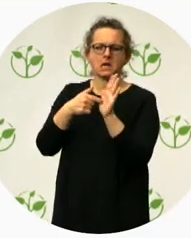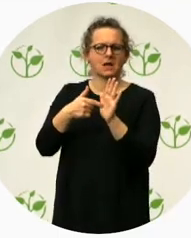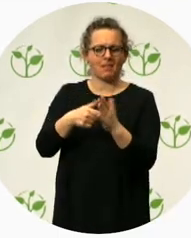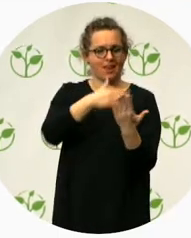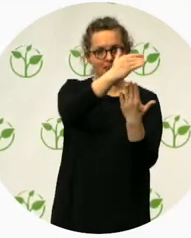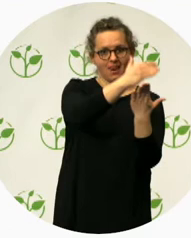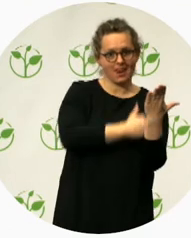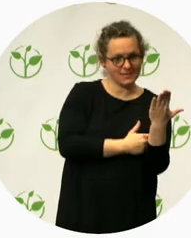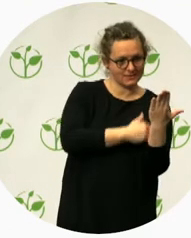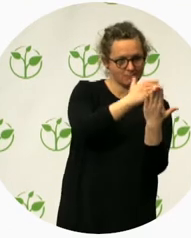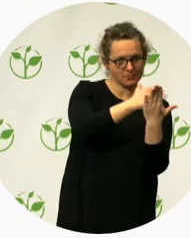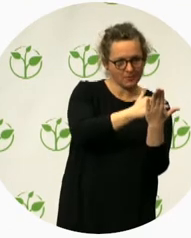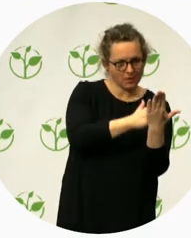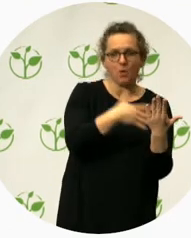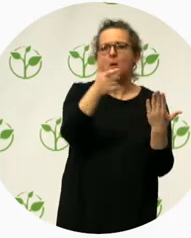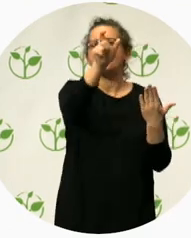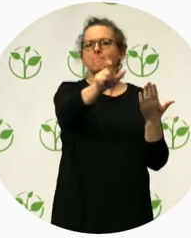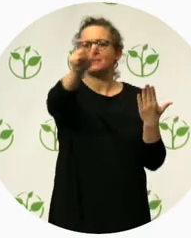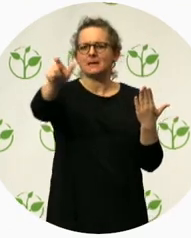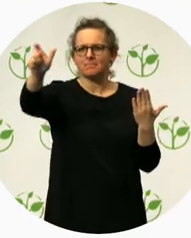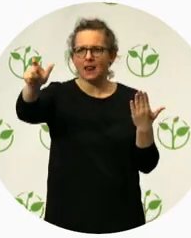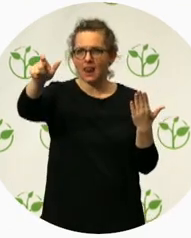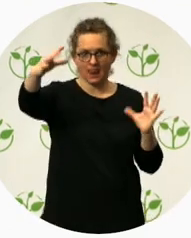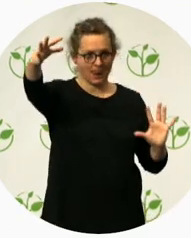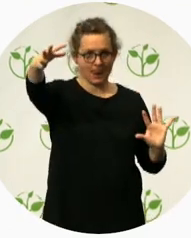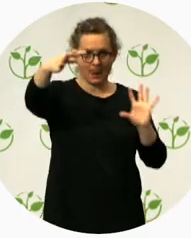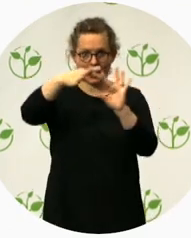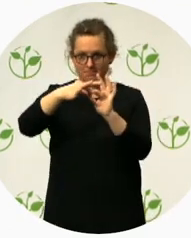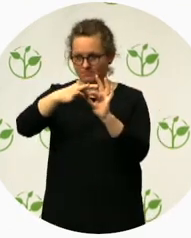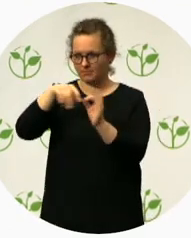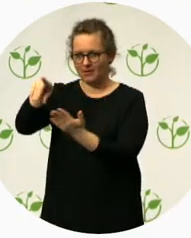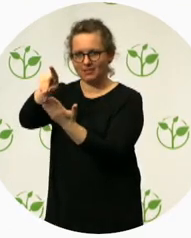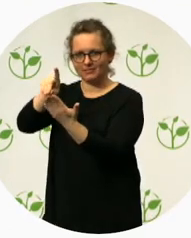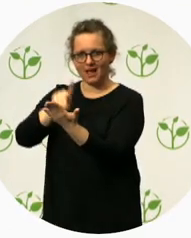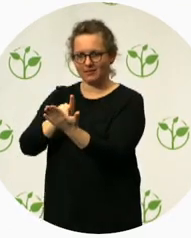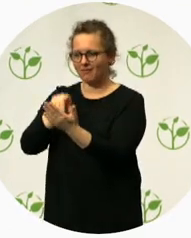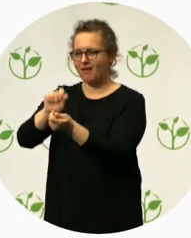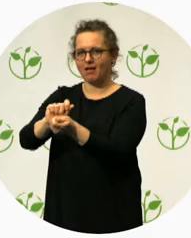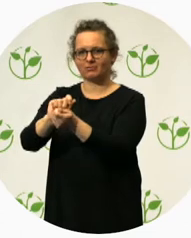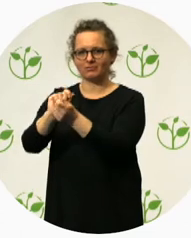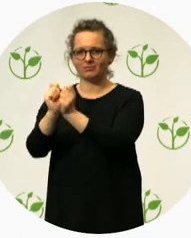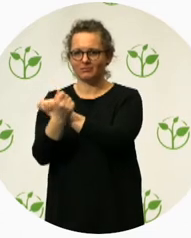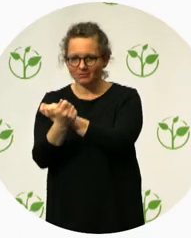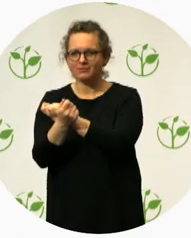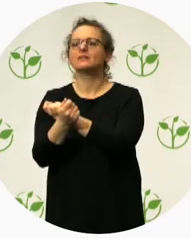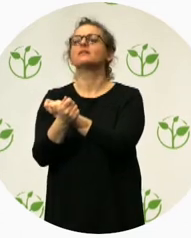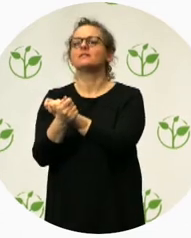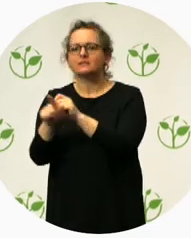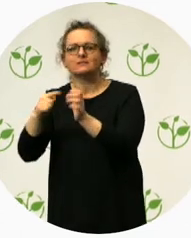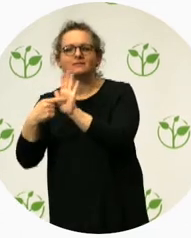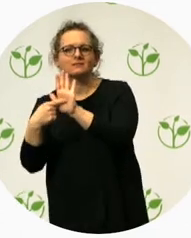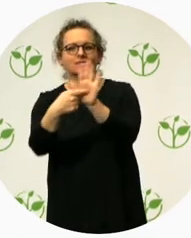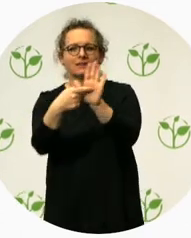takes an image and transforms that and describes that in text and then speaks it